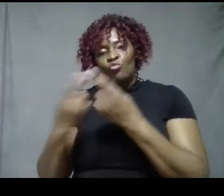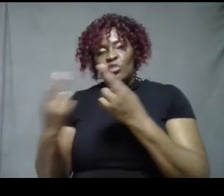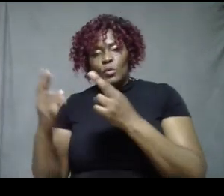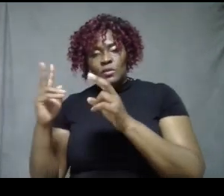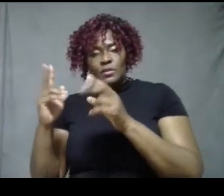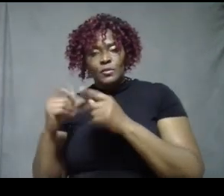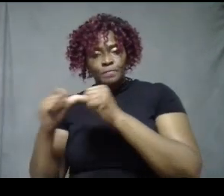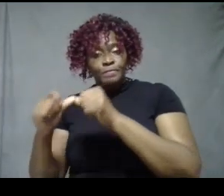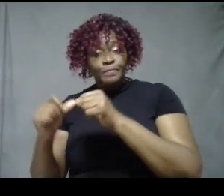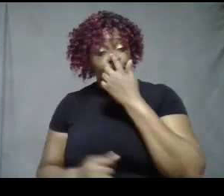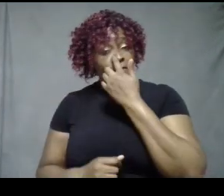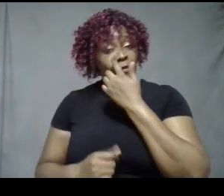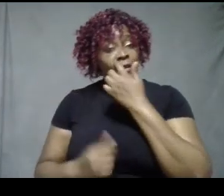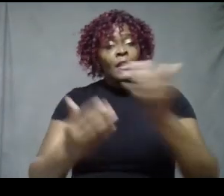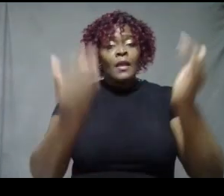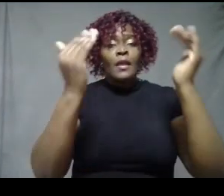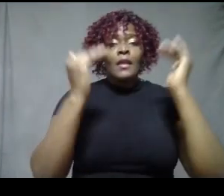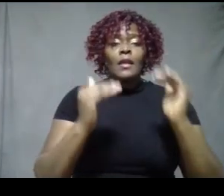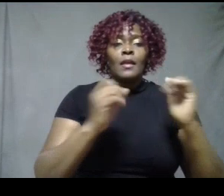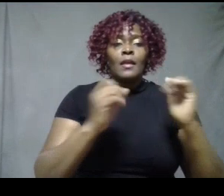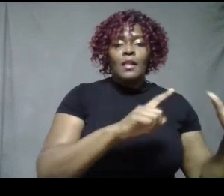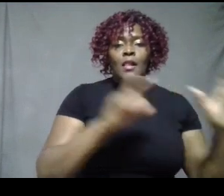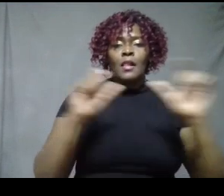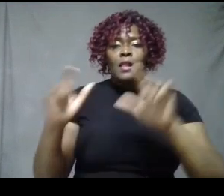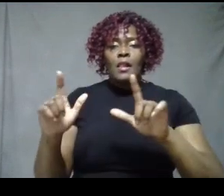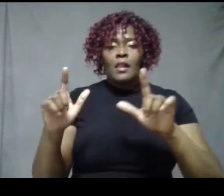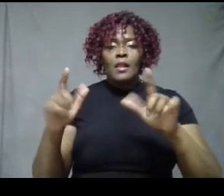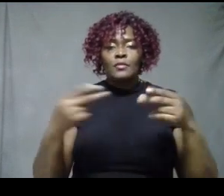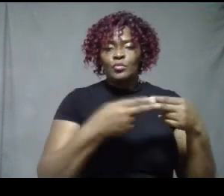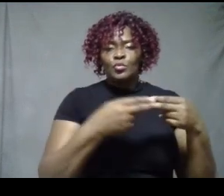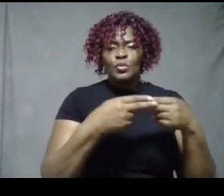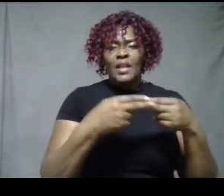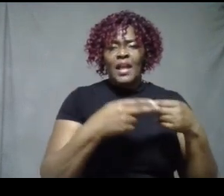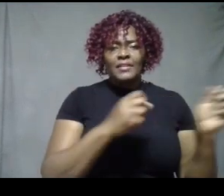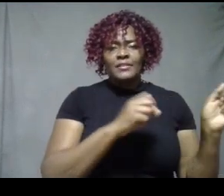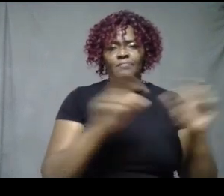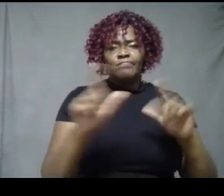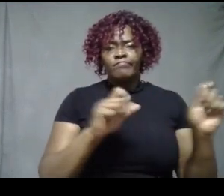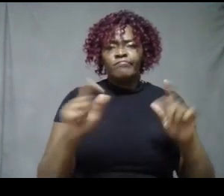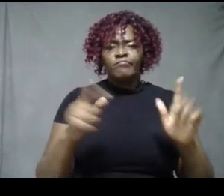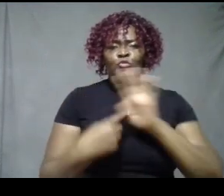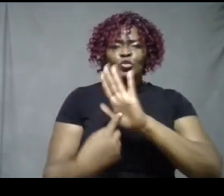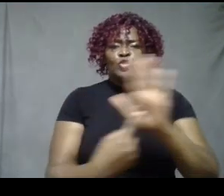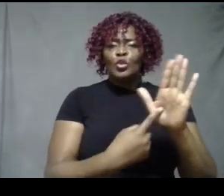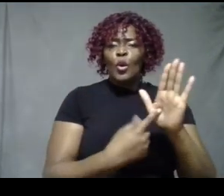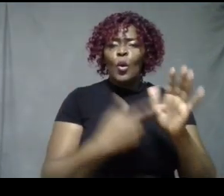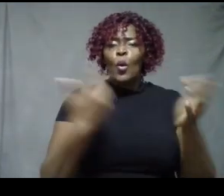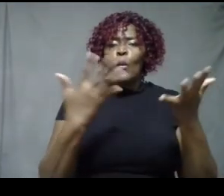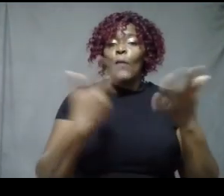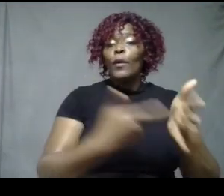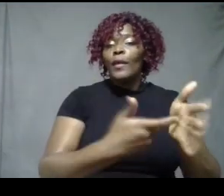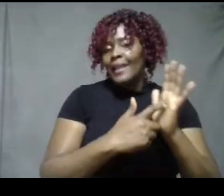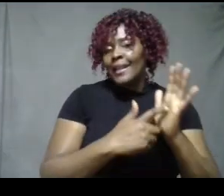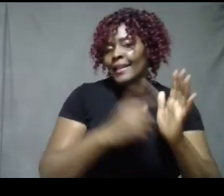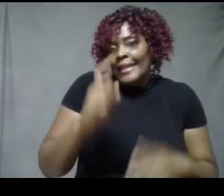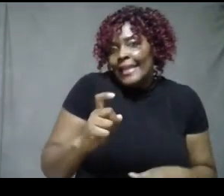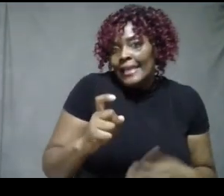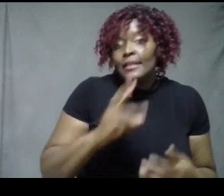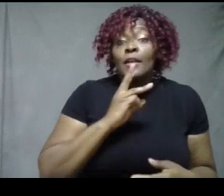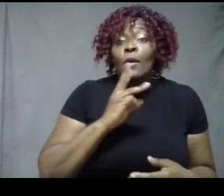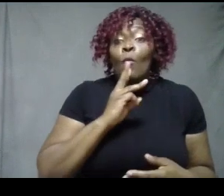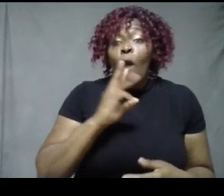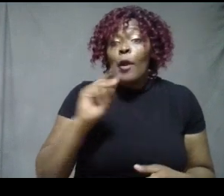please. The next two slides are just showing you what infrastructure needs were there. There are some water mains that